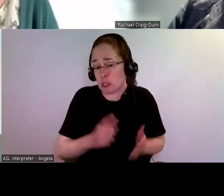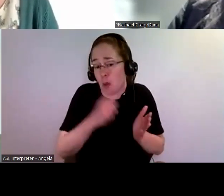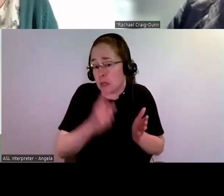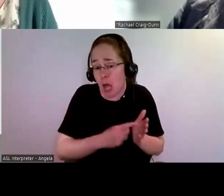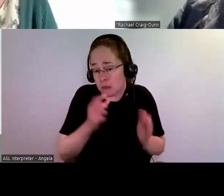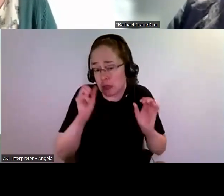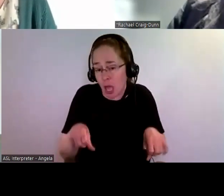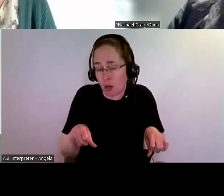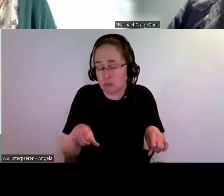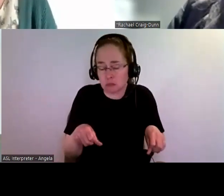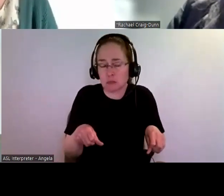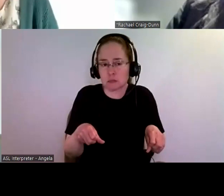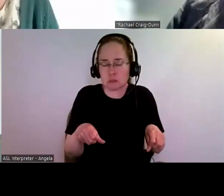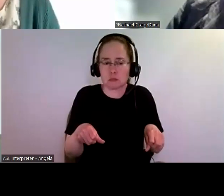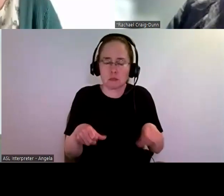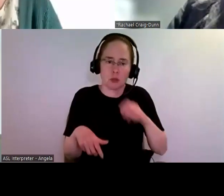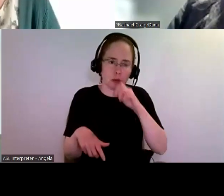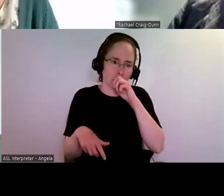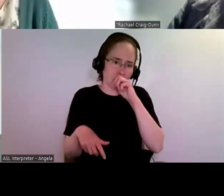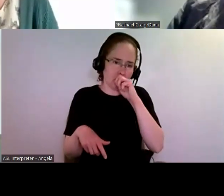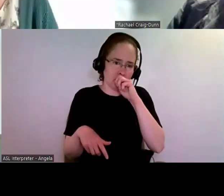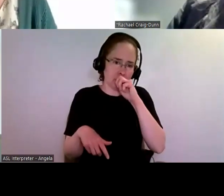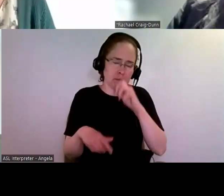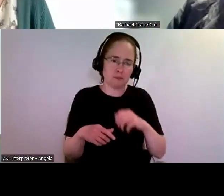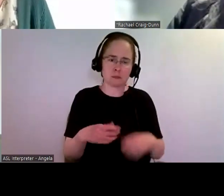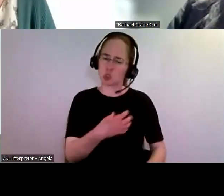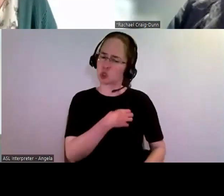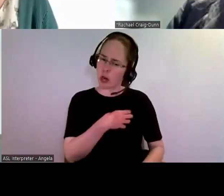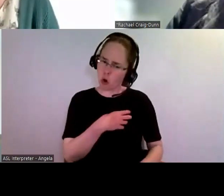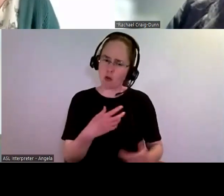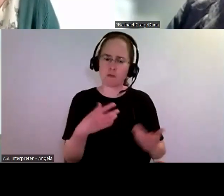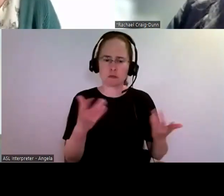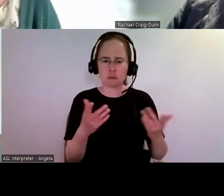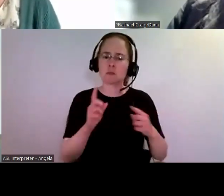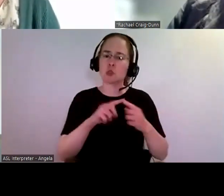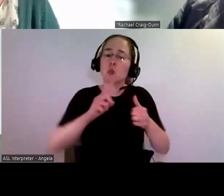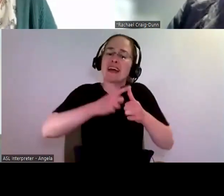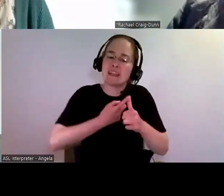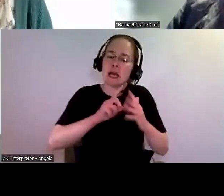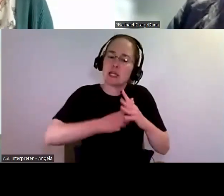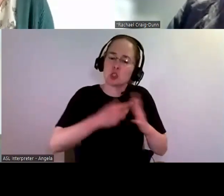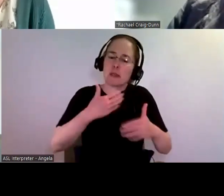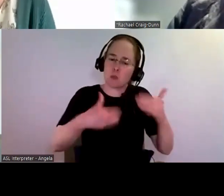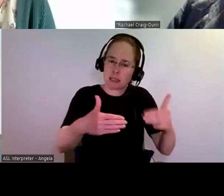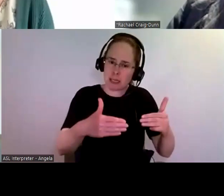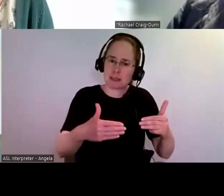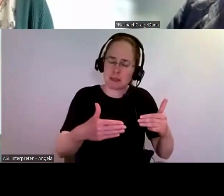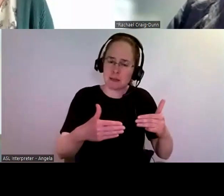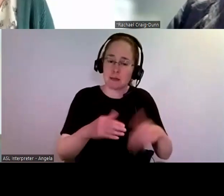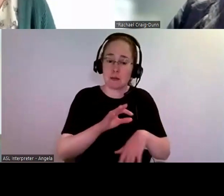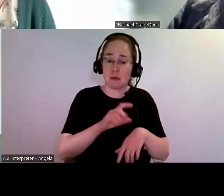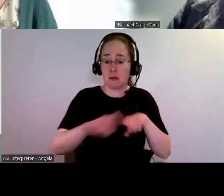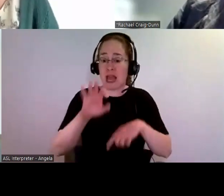way, officer, sheriff, what have you, to initiate that process.